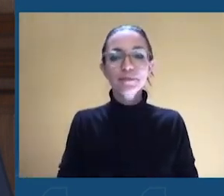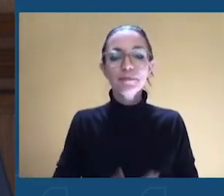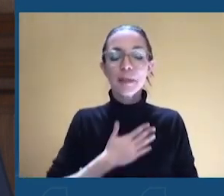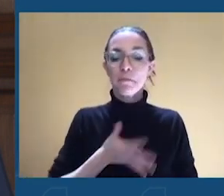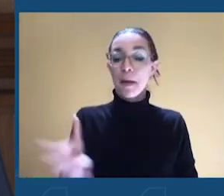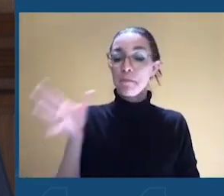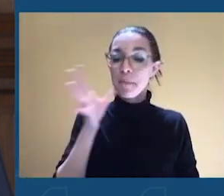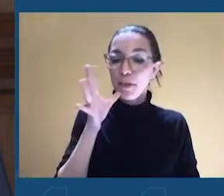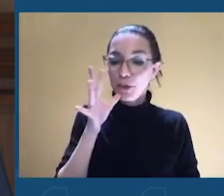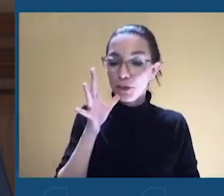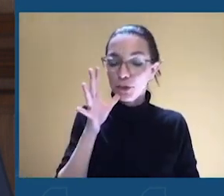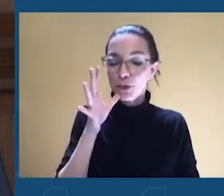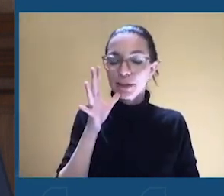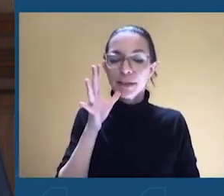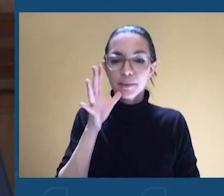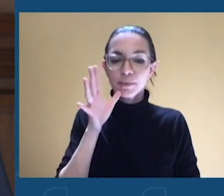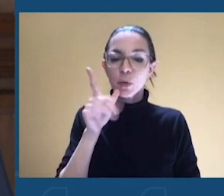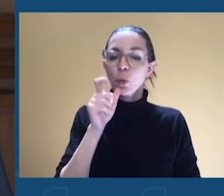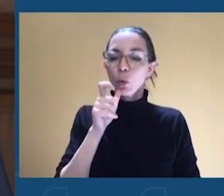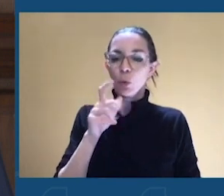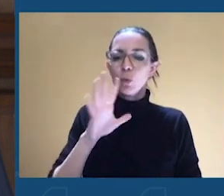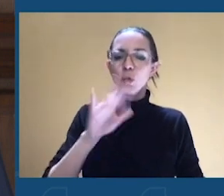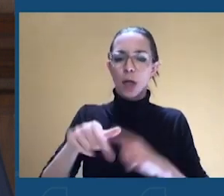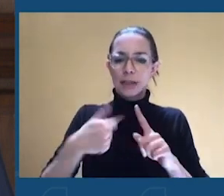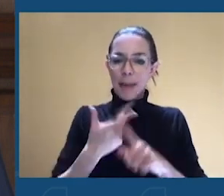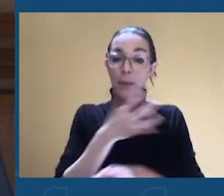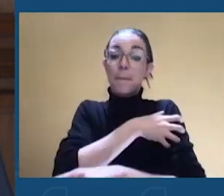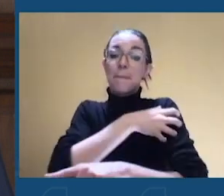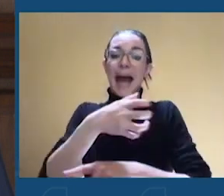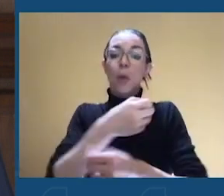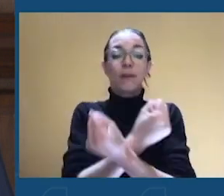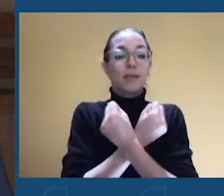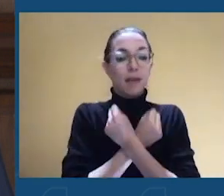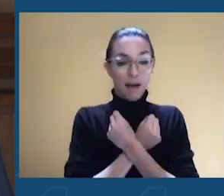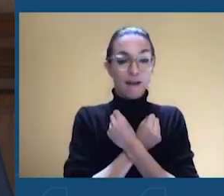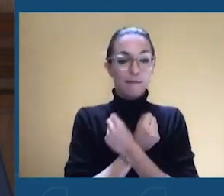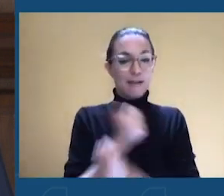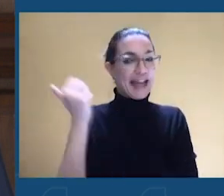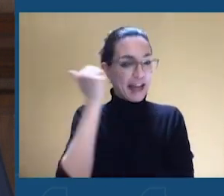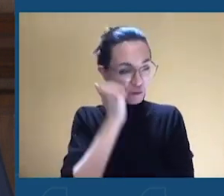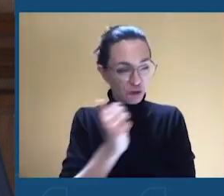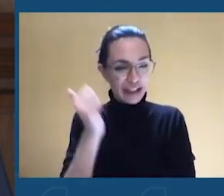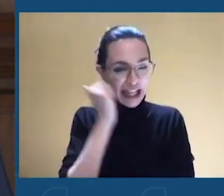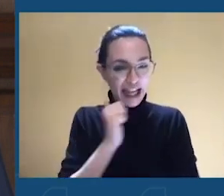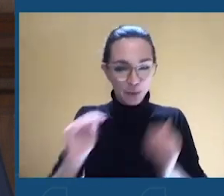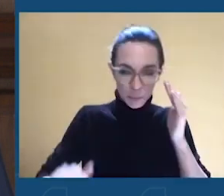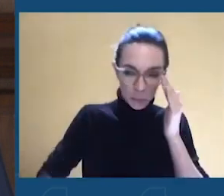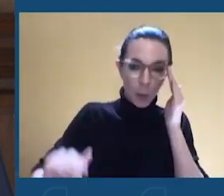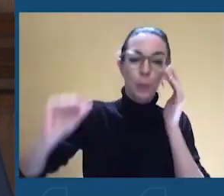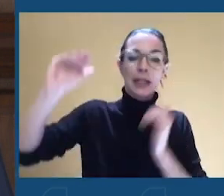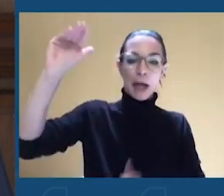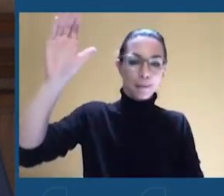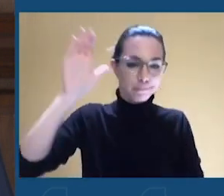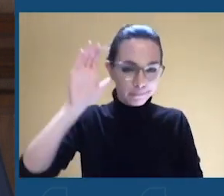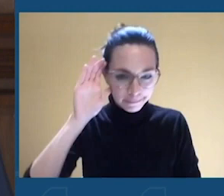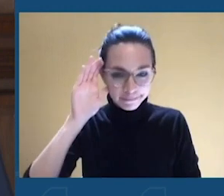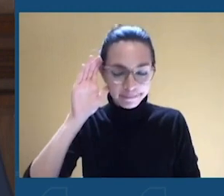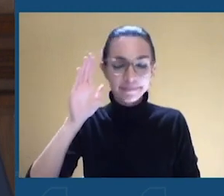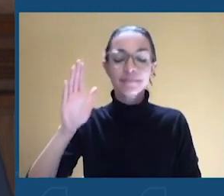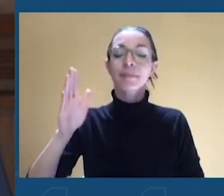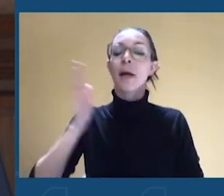mother, who talked about the power of love every day growing up. My